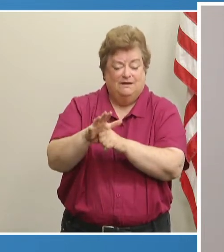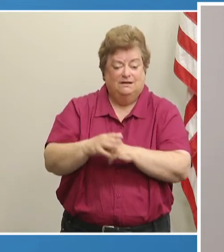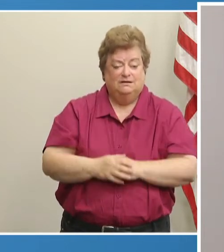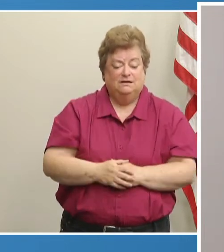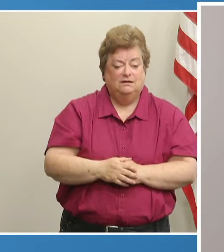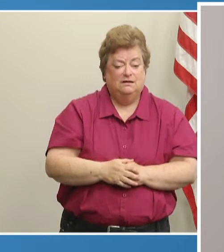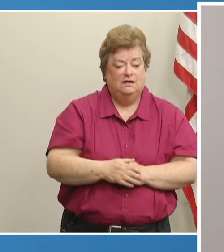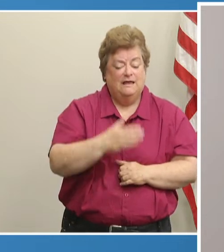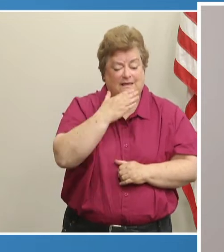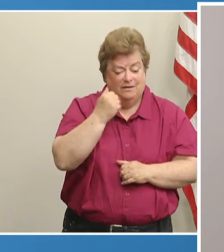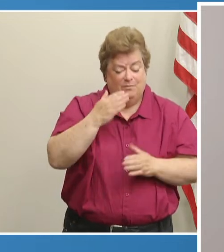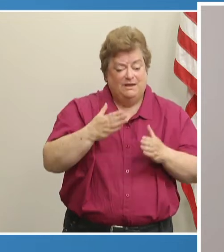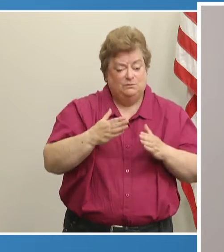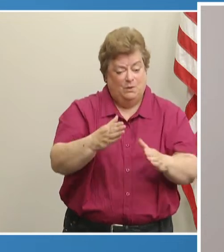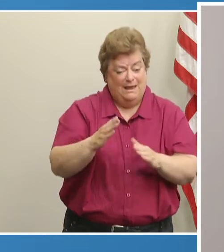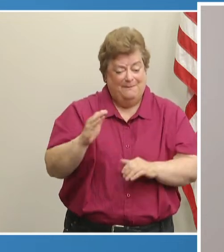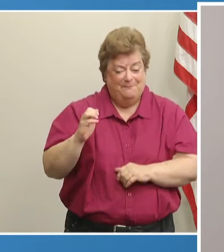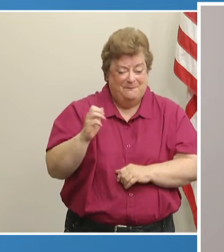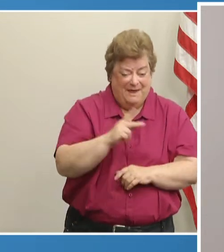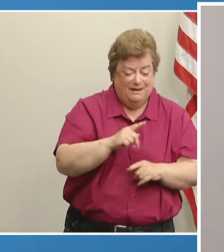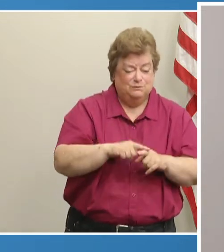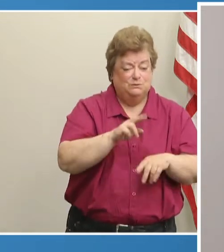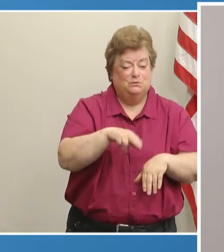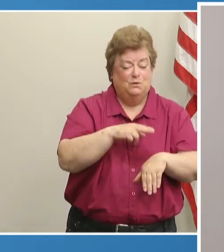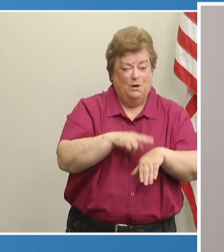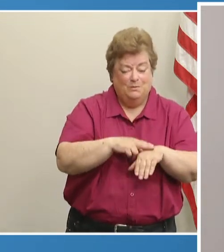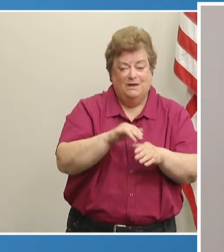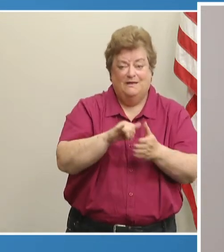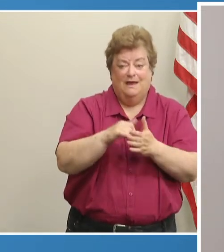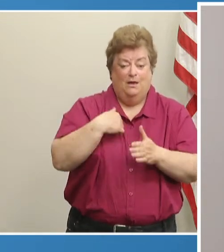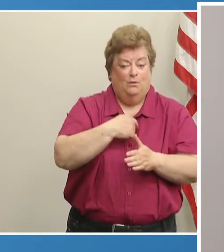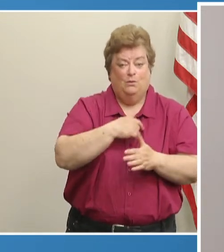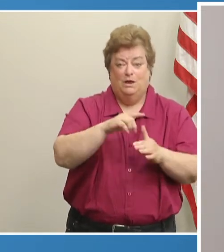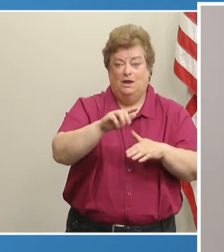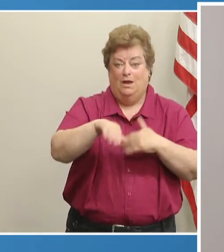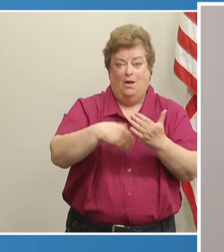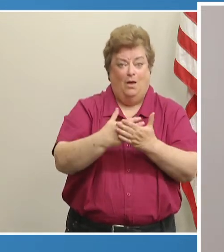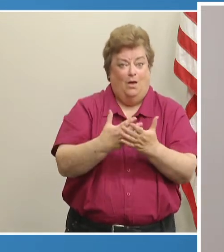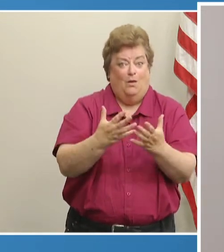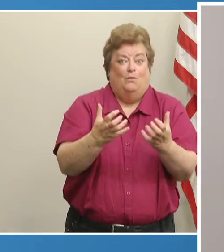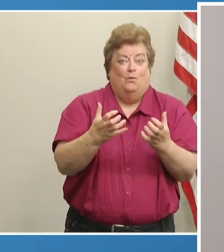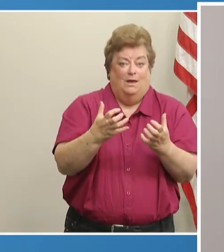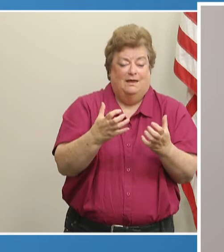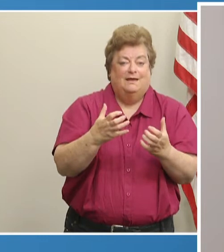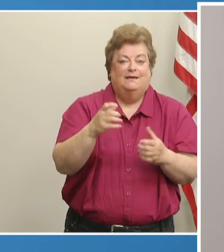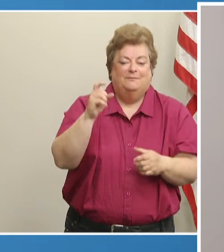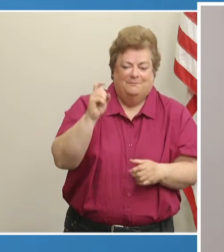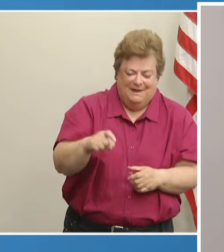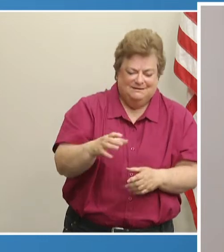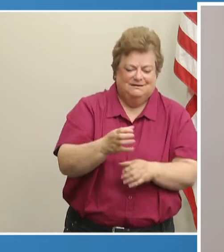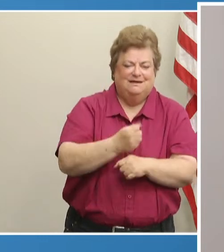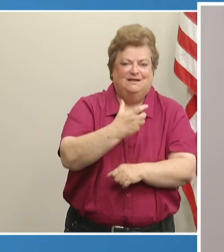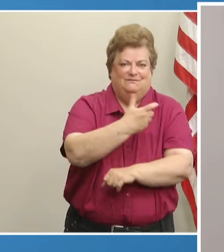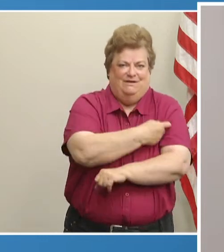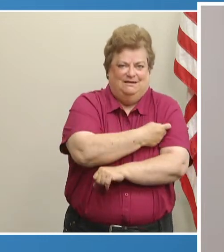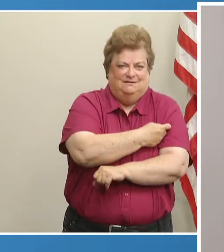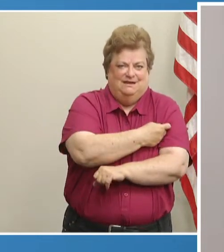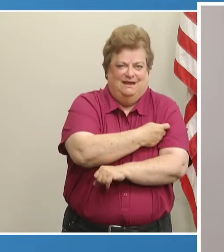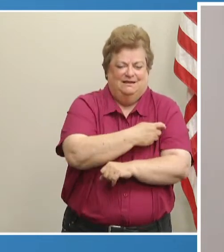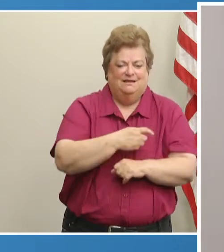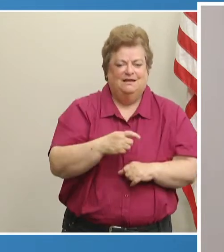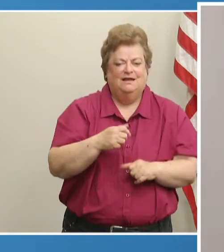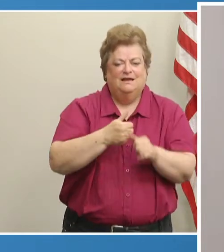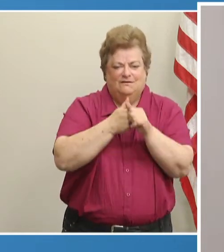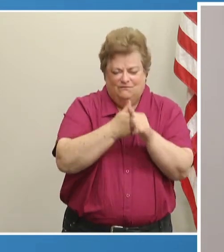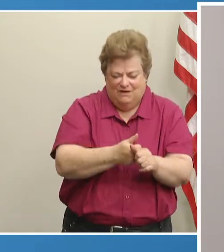best way to get back to normal, as many people hope and wish for, is to get vaccinated. To get vaccinated and continue to follow